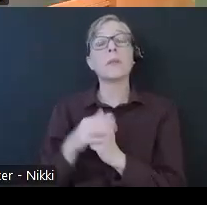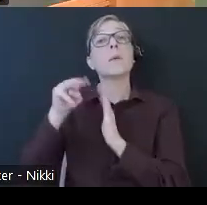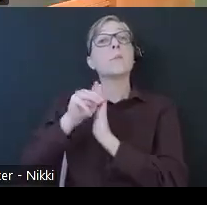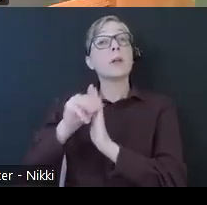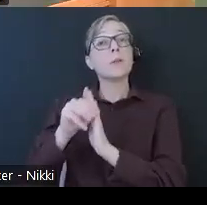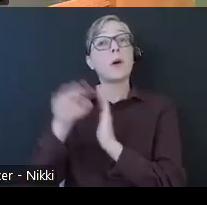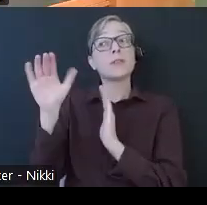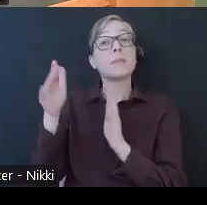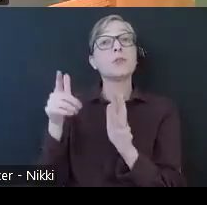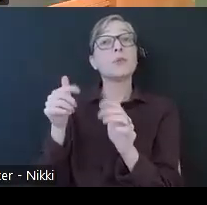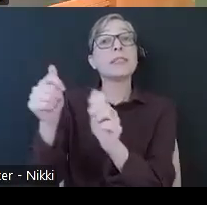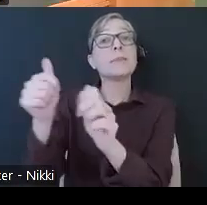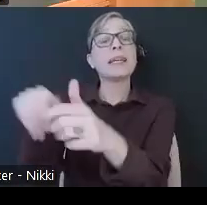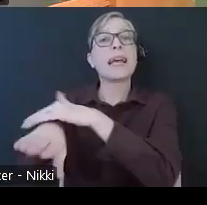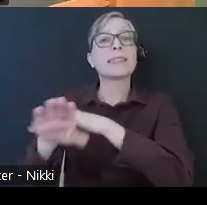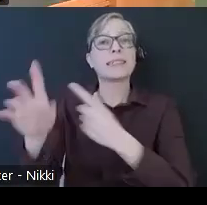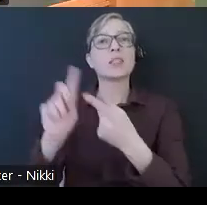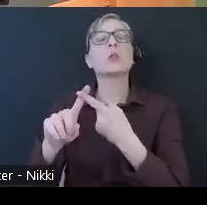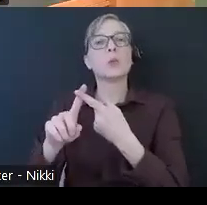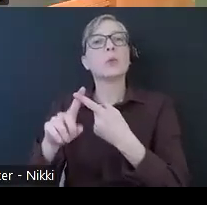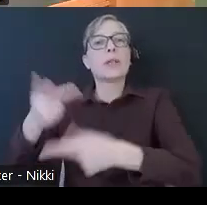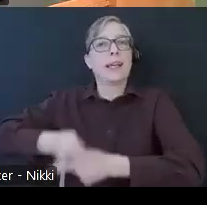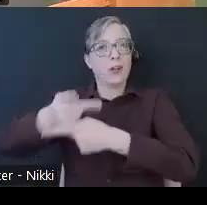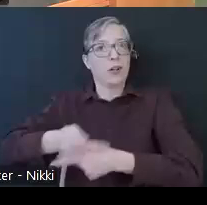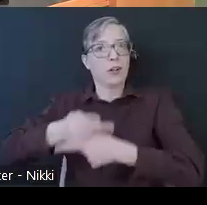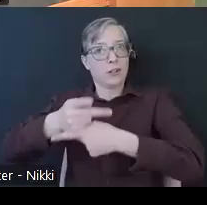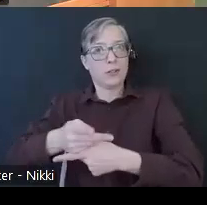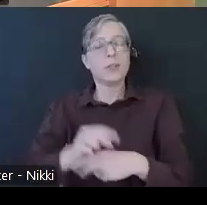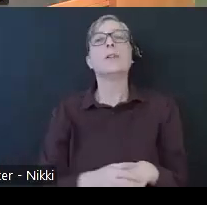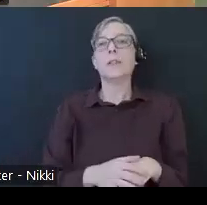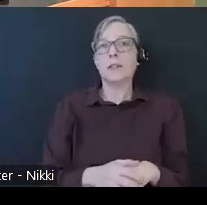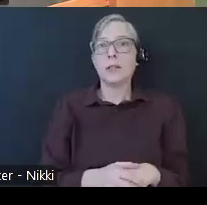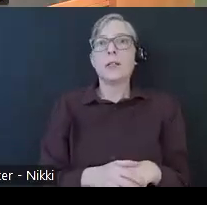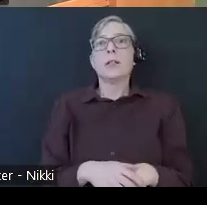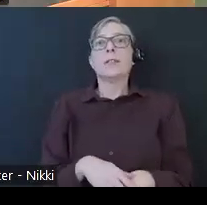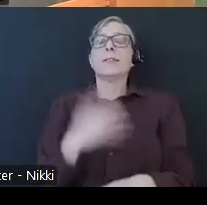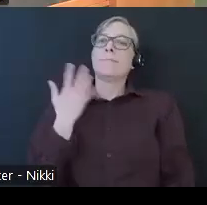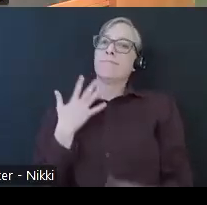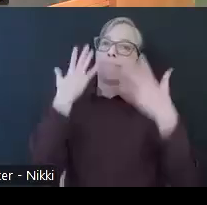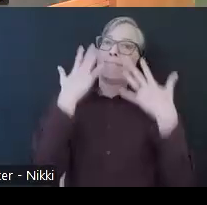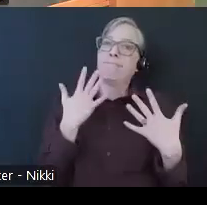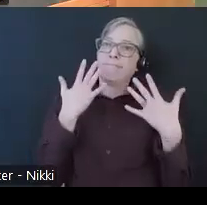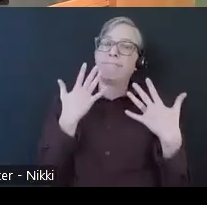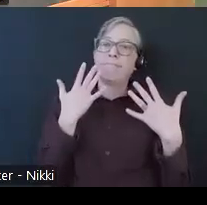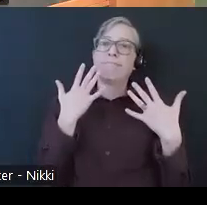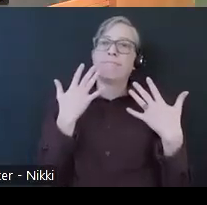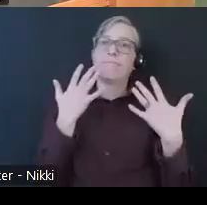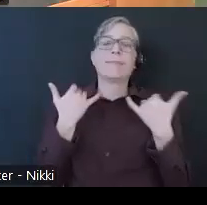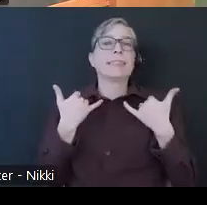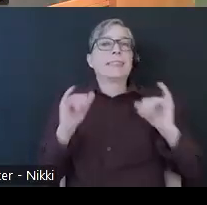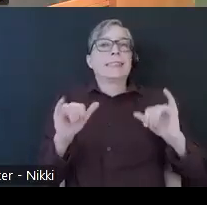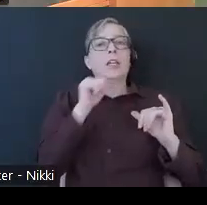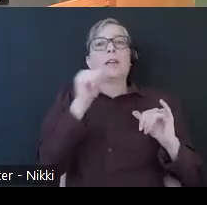health care, particularly in primary care. But unfortunately, they're still not widely deployed across the